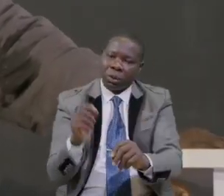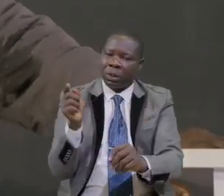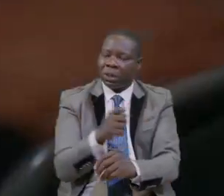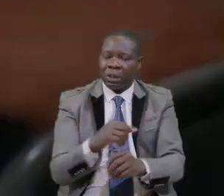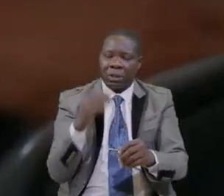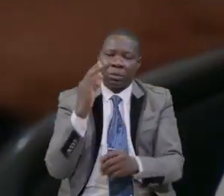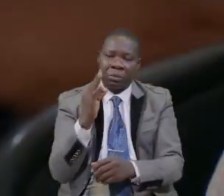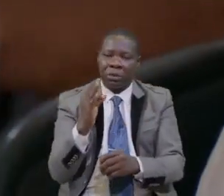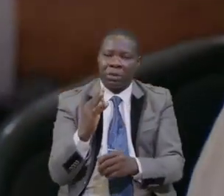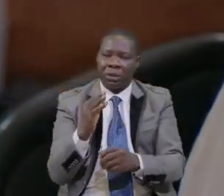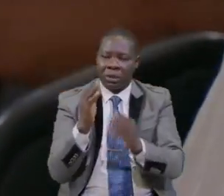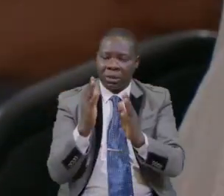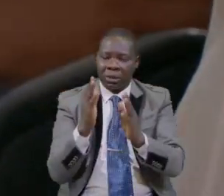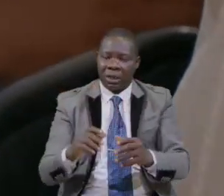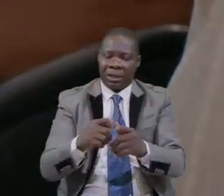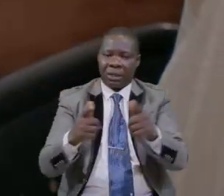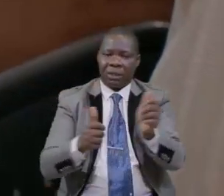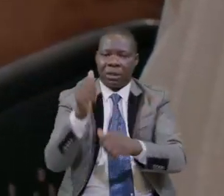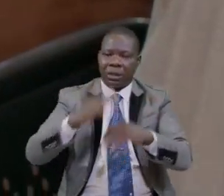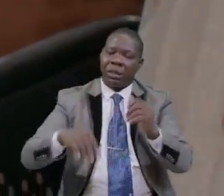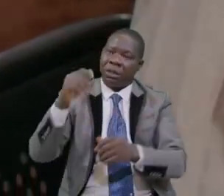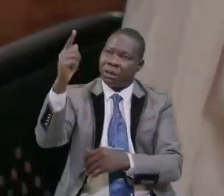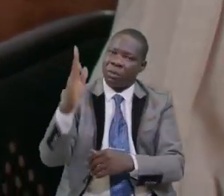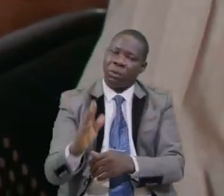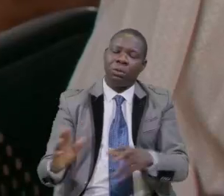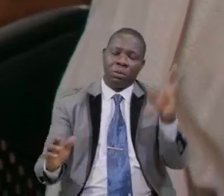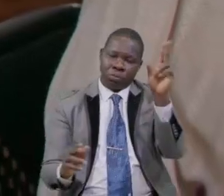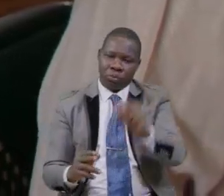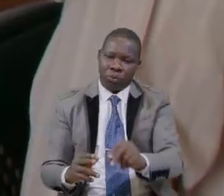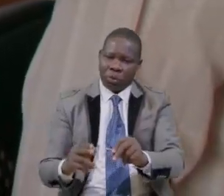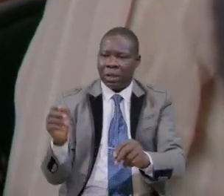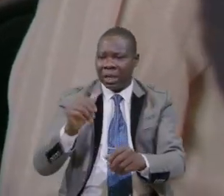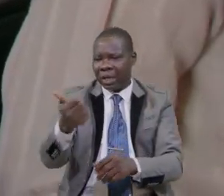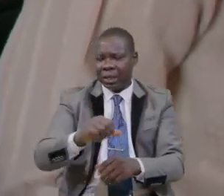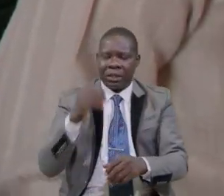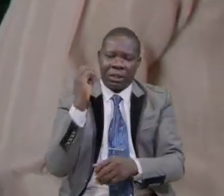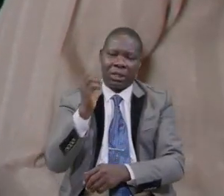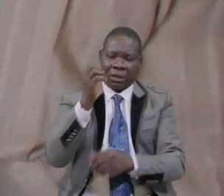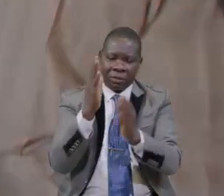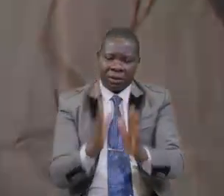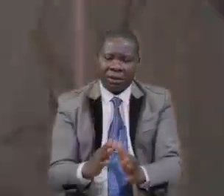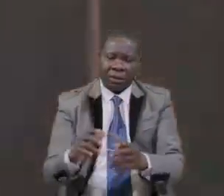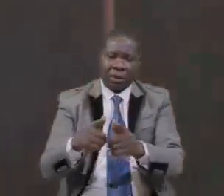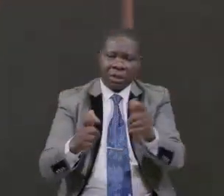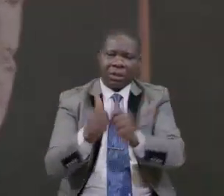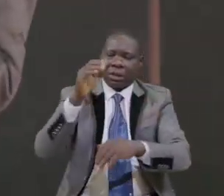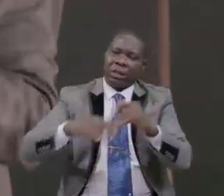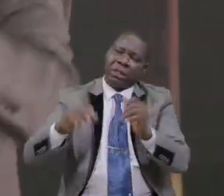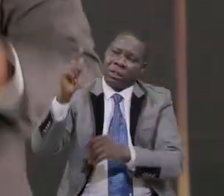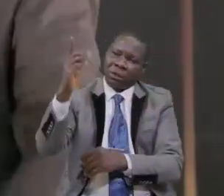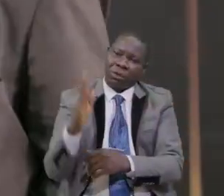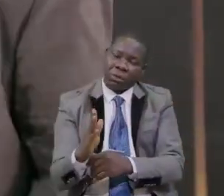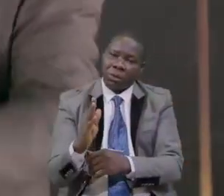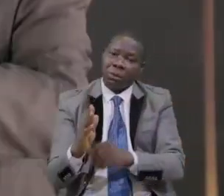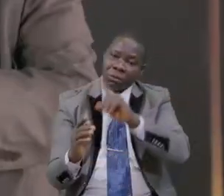than God? No. Whatever they say, behind, beyond, contrary to